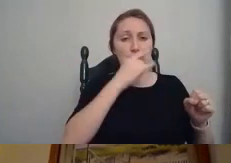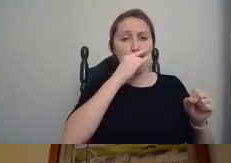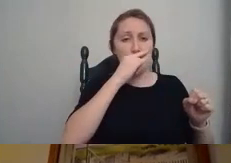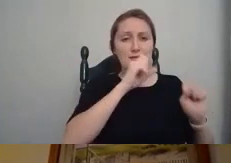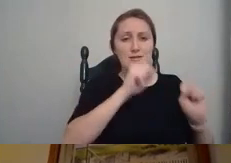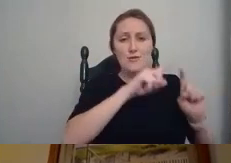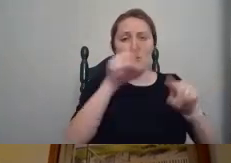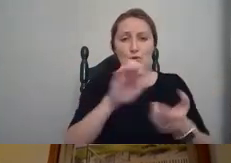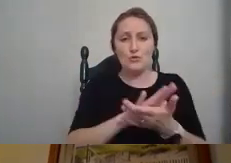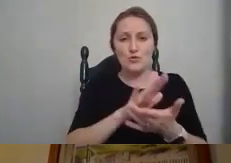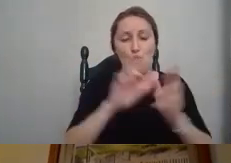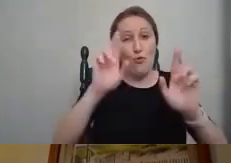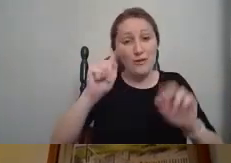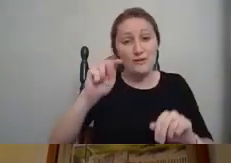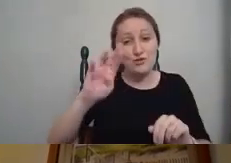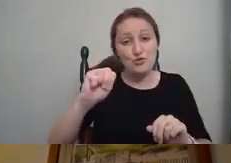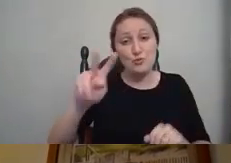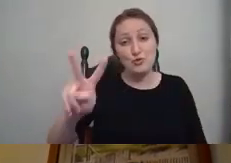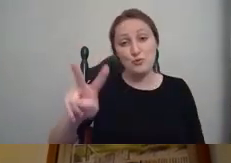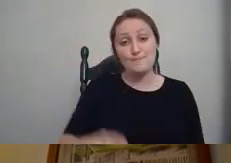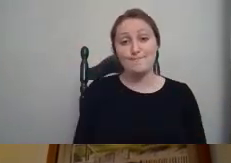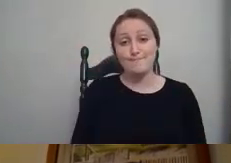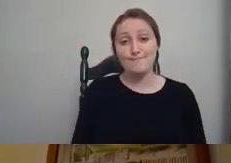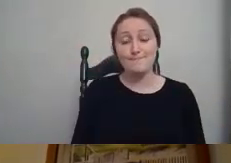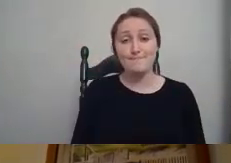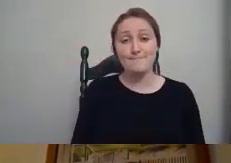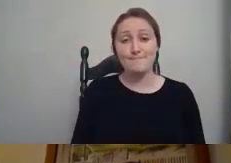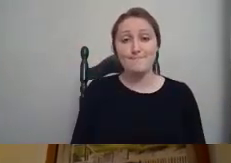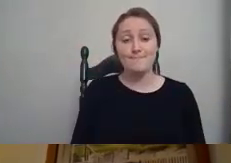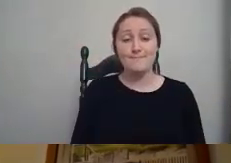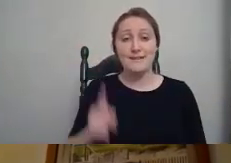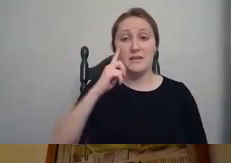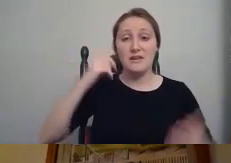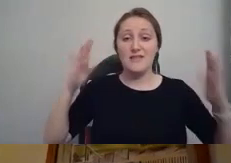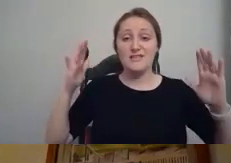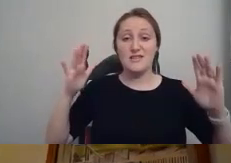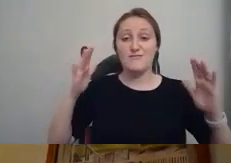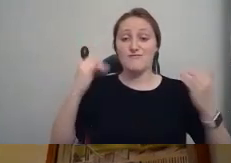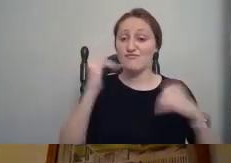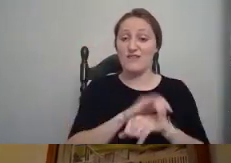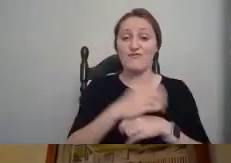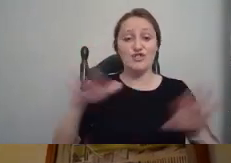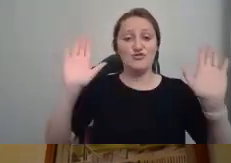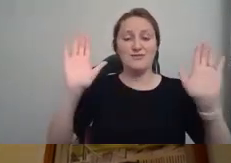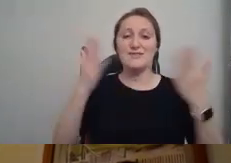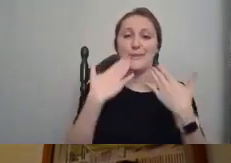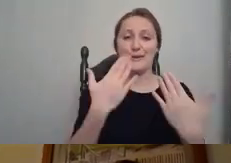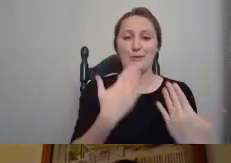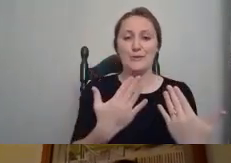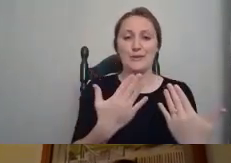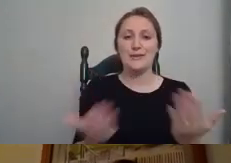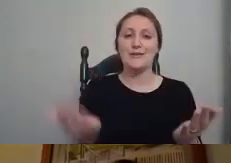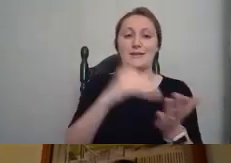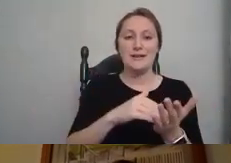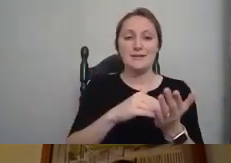2. And I think that will be it for tonight. Thank you, everybody. And once again, stay